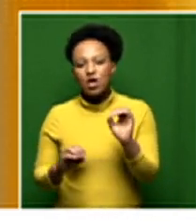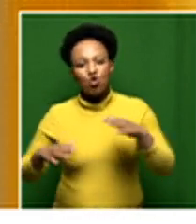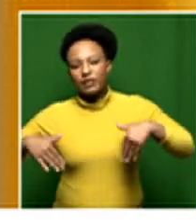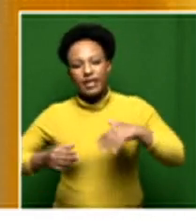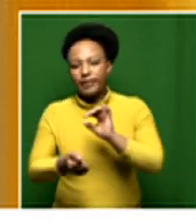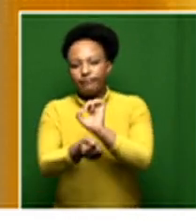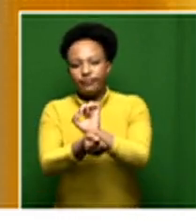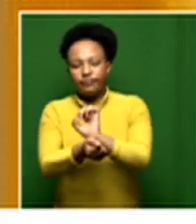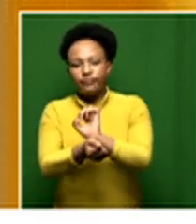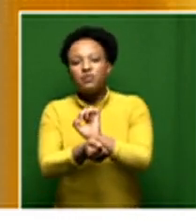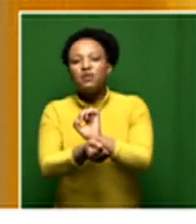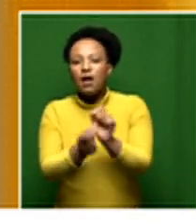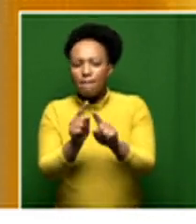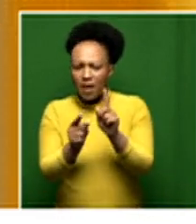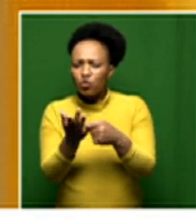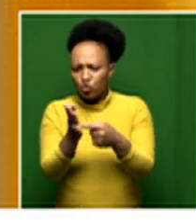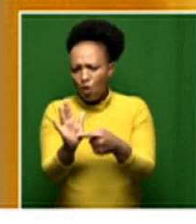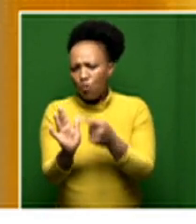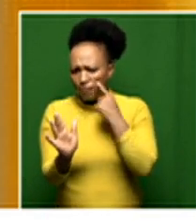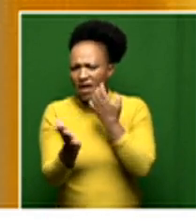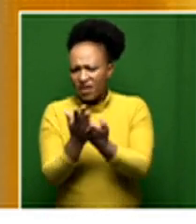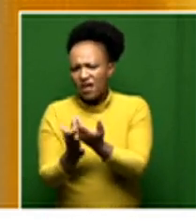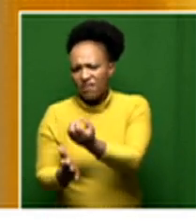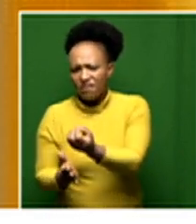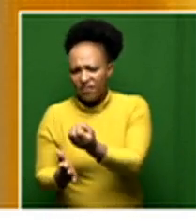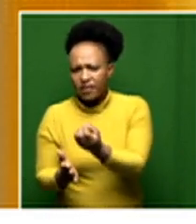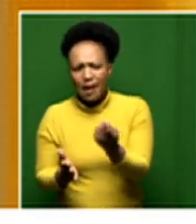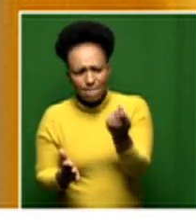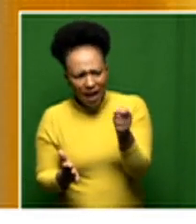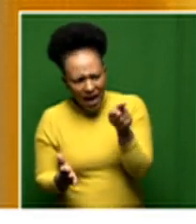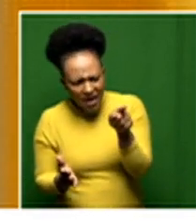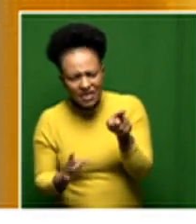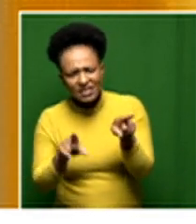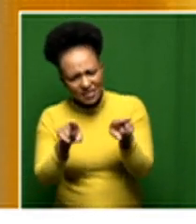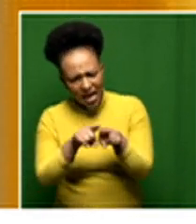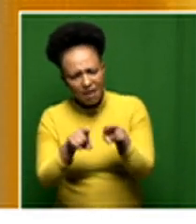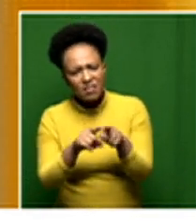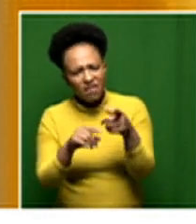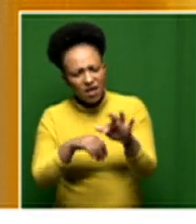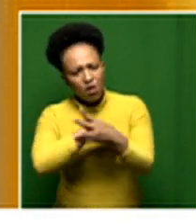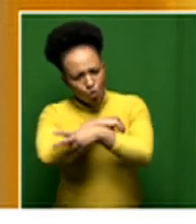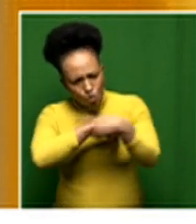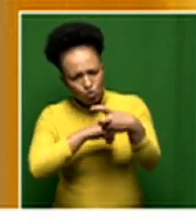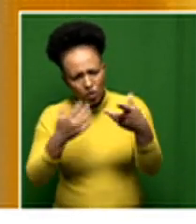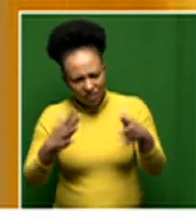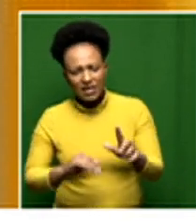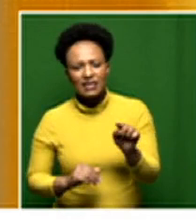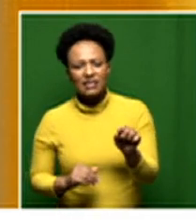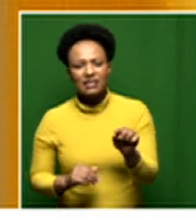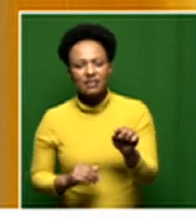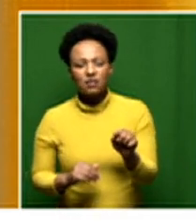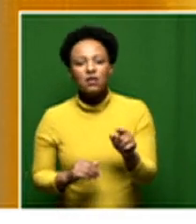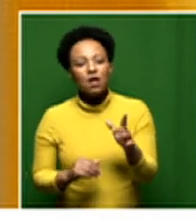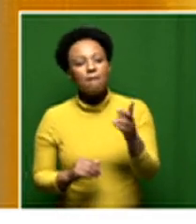non-conviction-based asset forfeiture, where you can show that money is the exact same money that was stolen, and it can